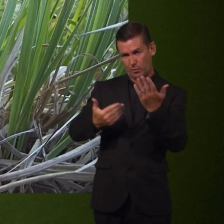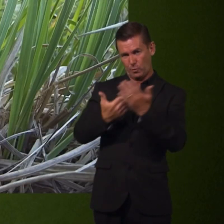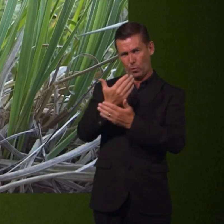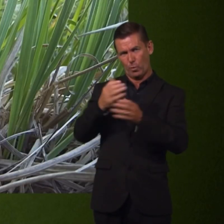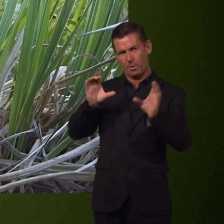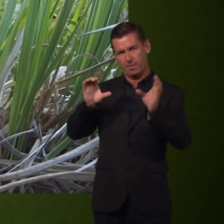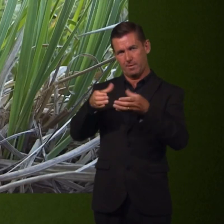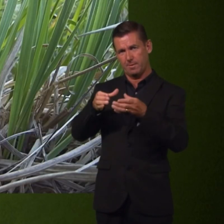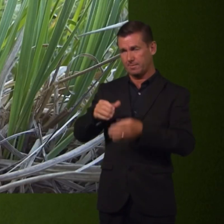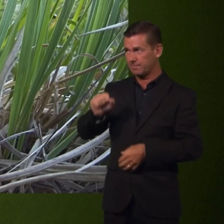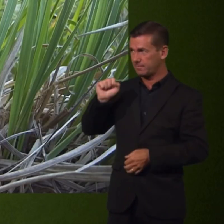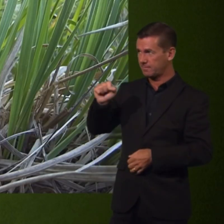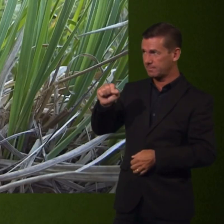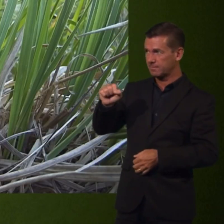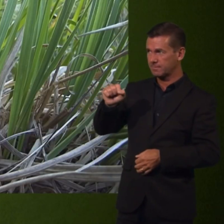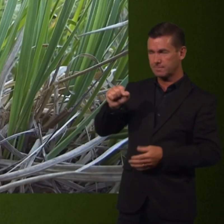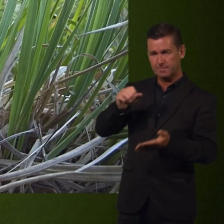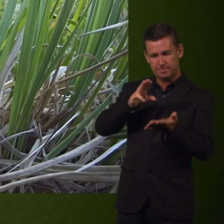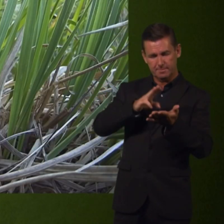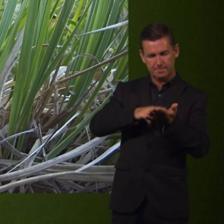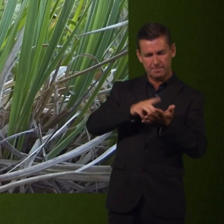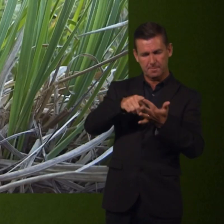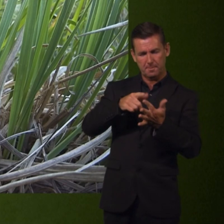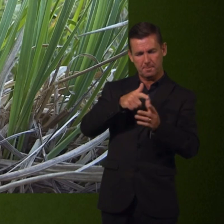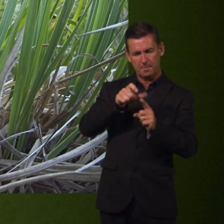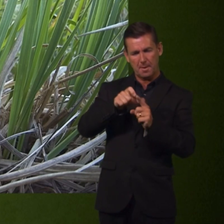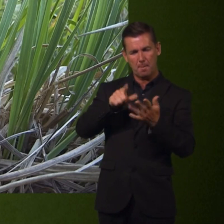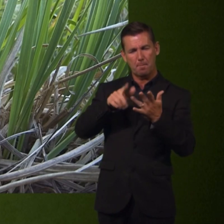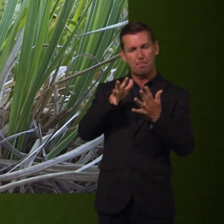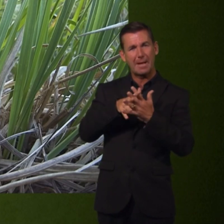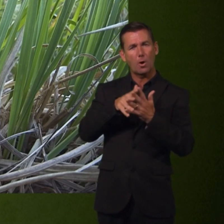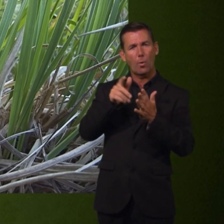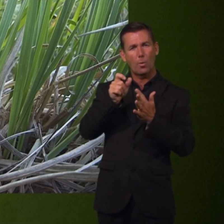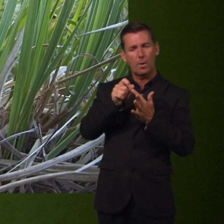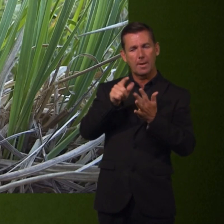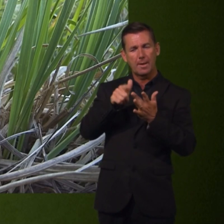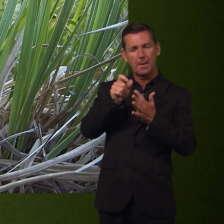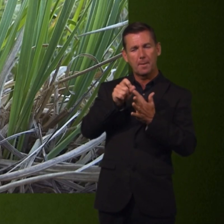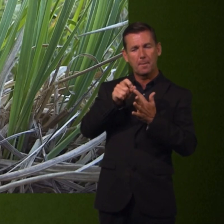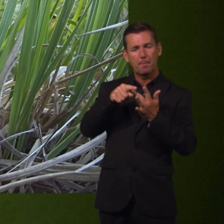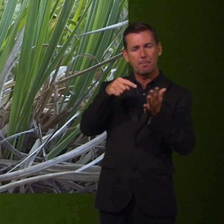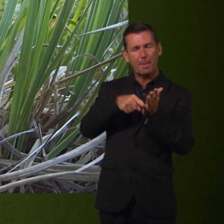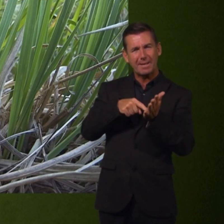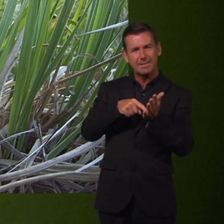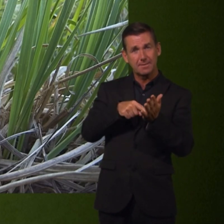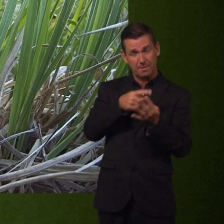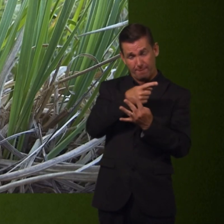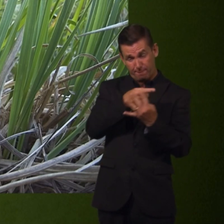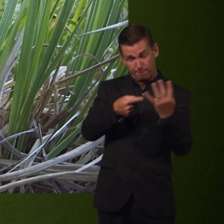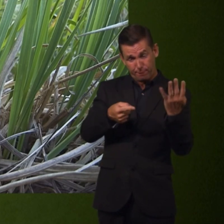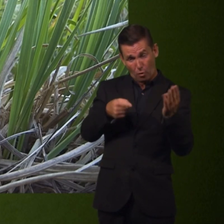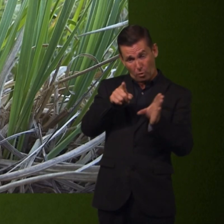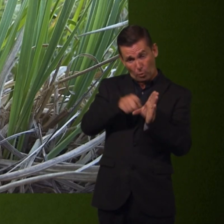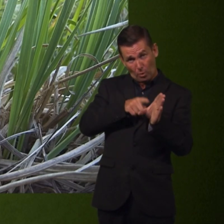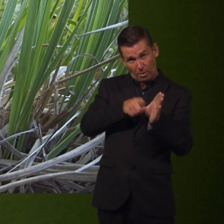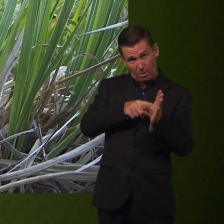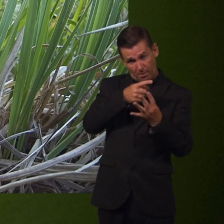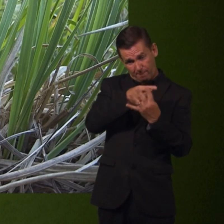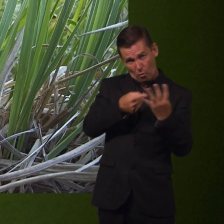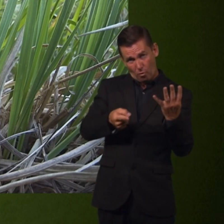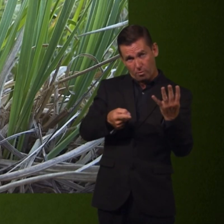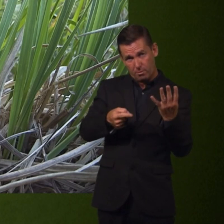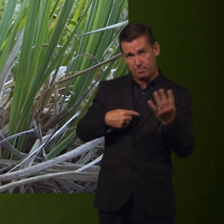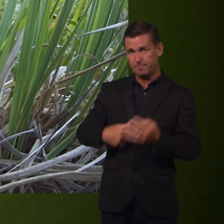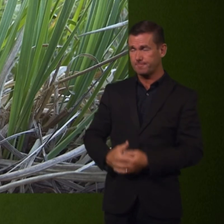meadow pipit's nest. It has 4 young. Here we are live now at that meadow pipit's nest. And we're able